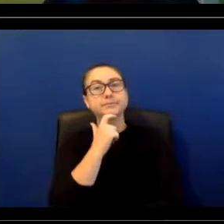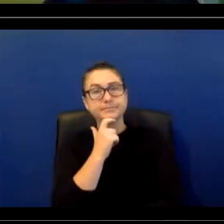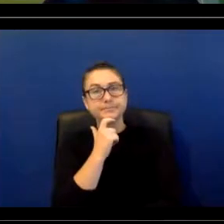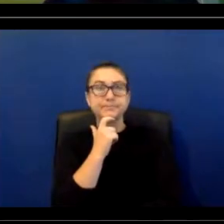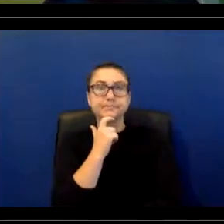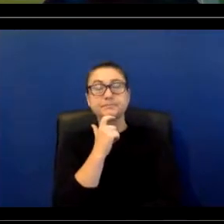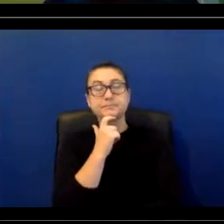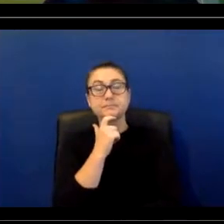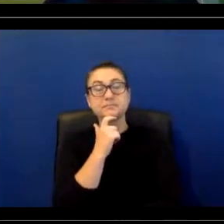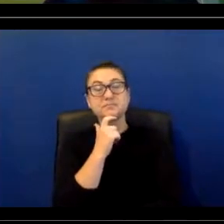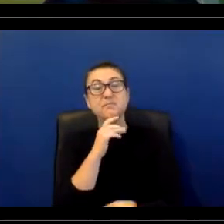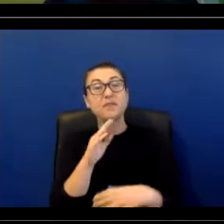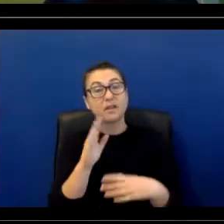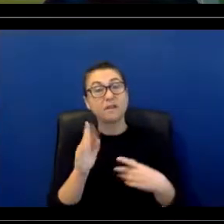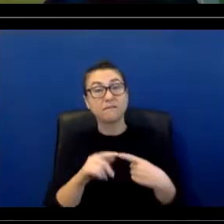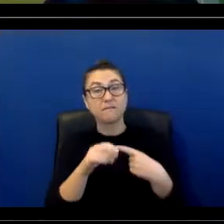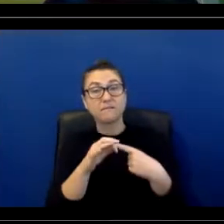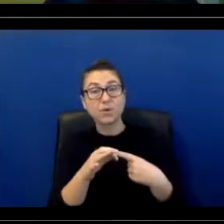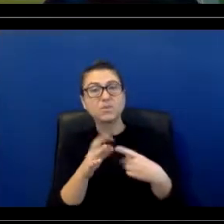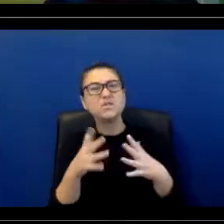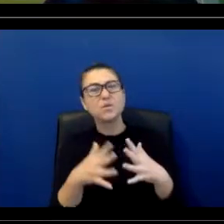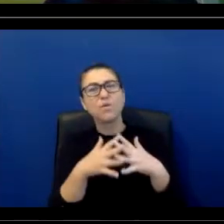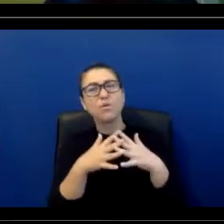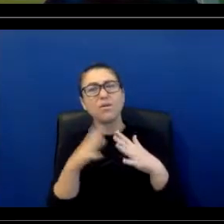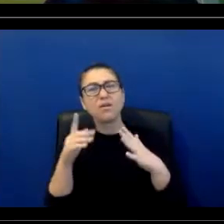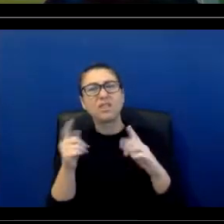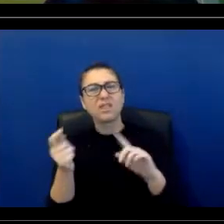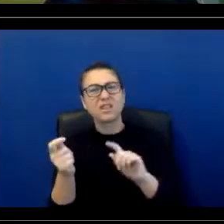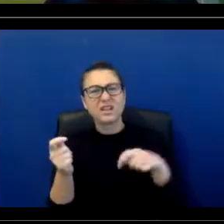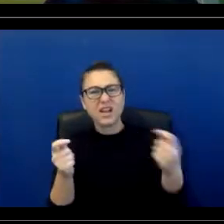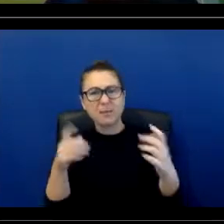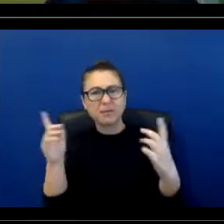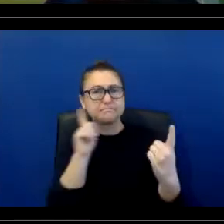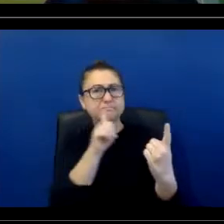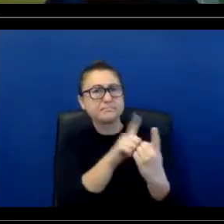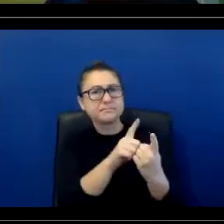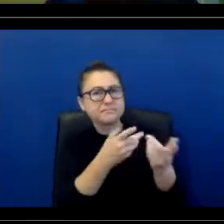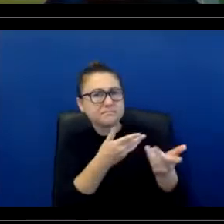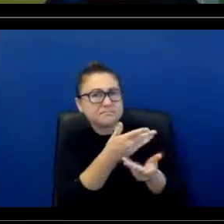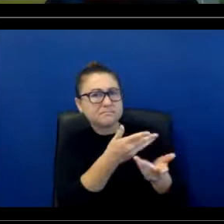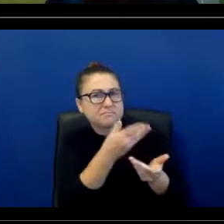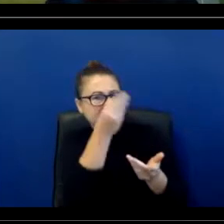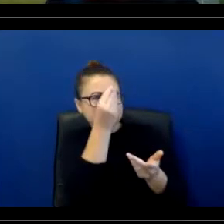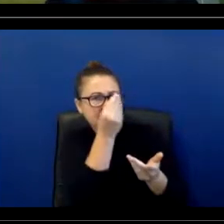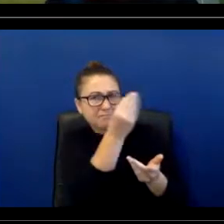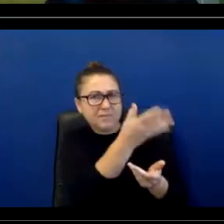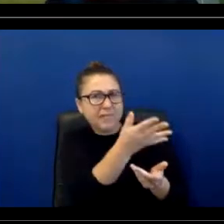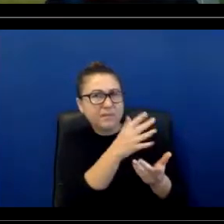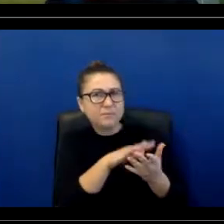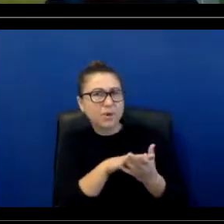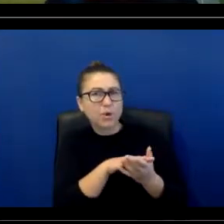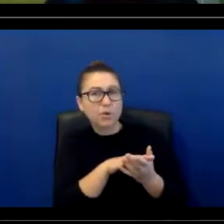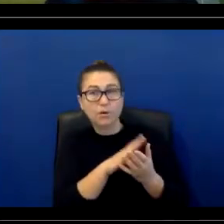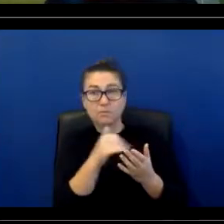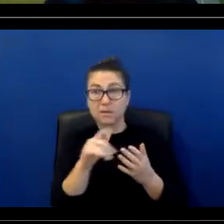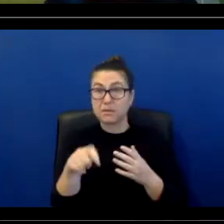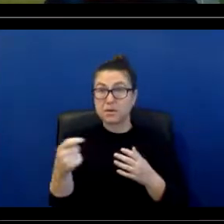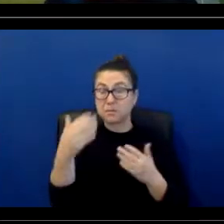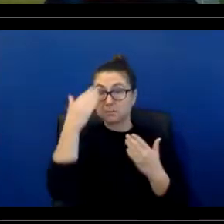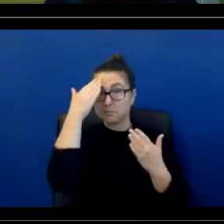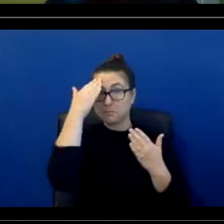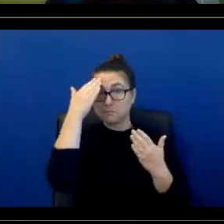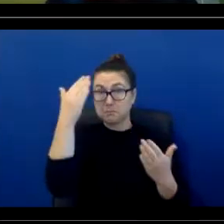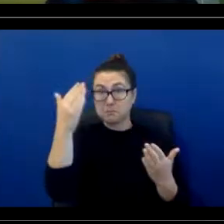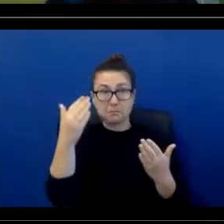that they try and speak with their neighbour and let them know. The neighbour may be unaware that they have to